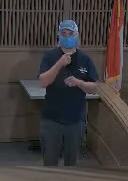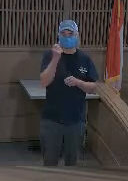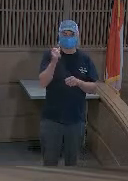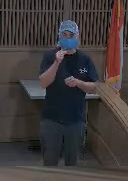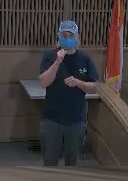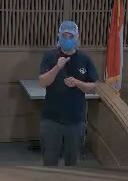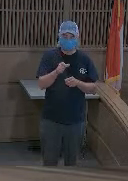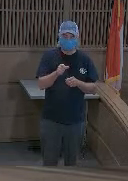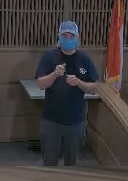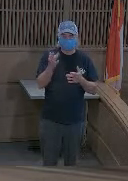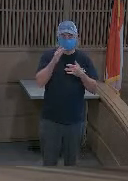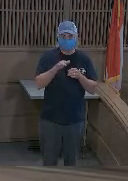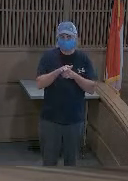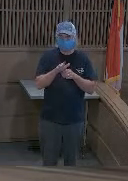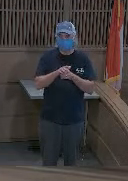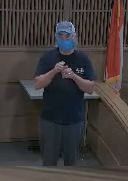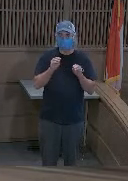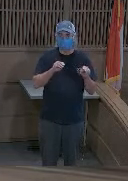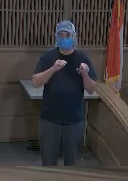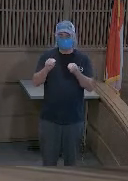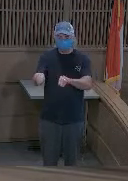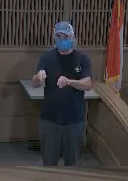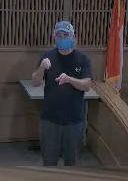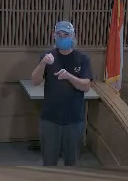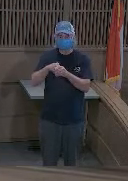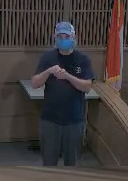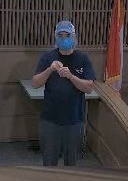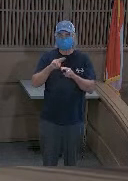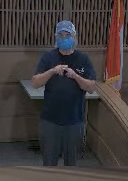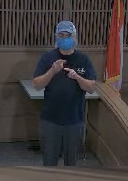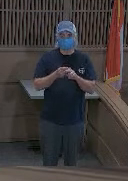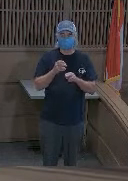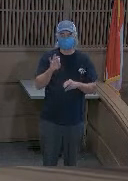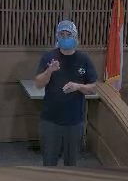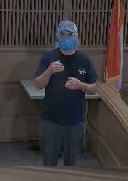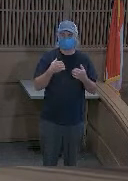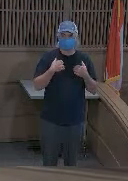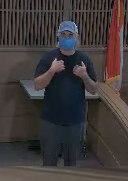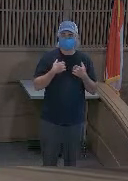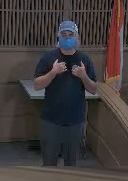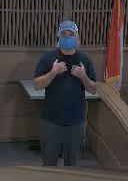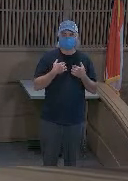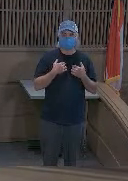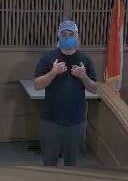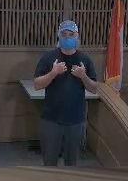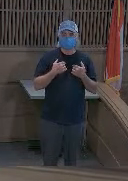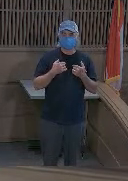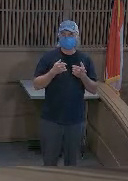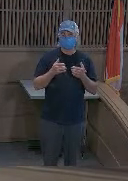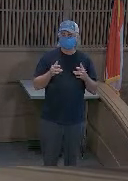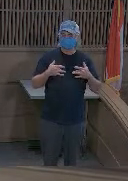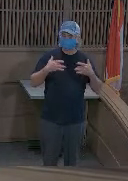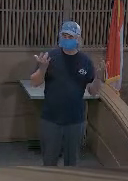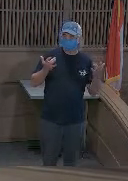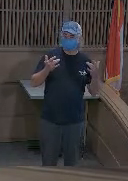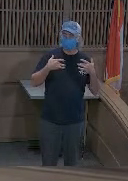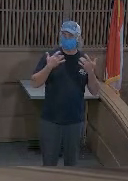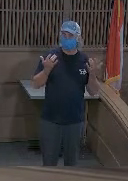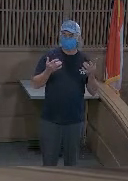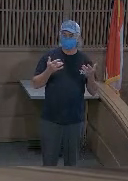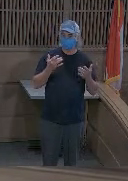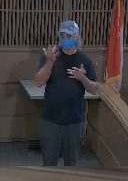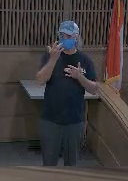hospital. Okay, so typically if you have some mild symptoms and you test positive for COVID, but are well enough to